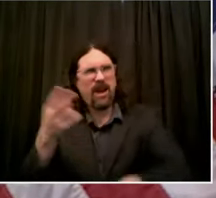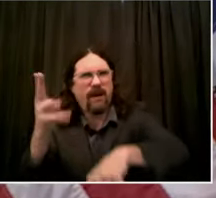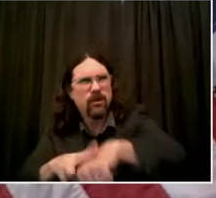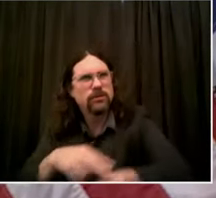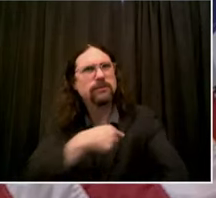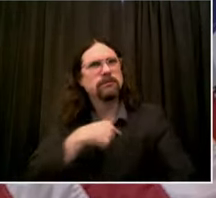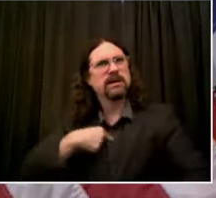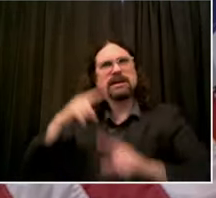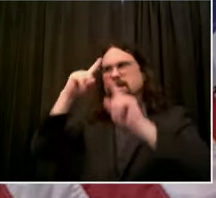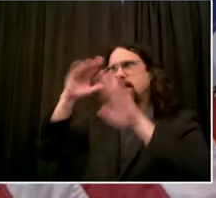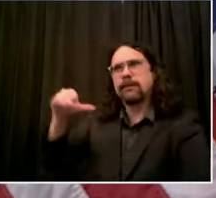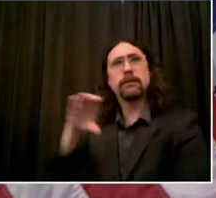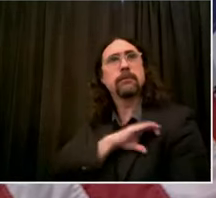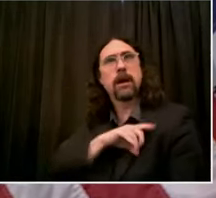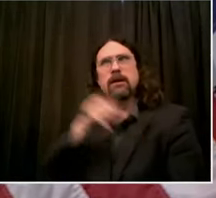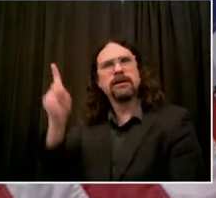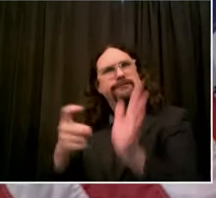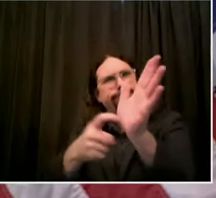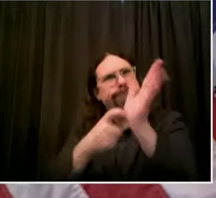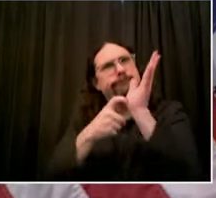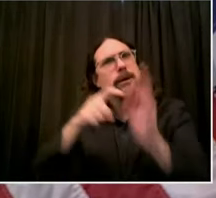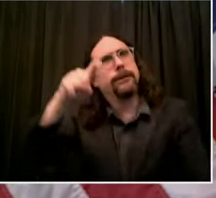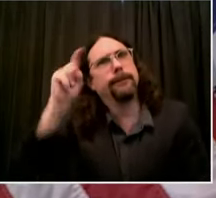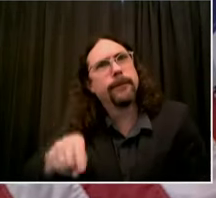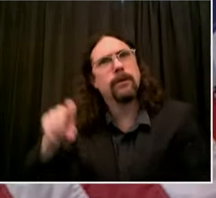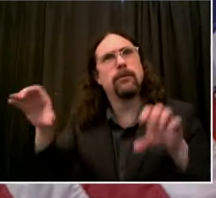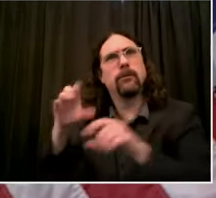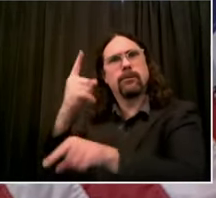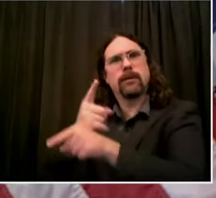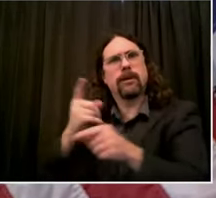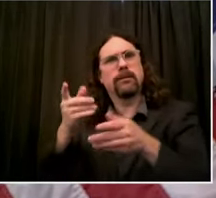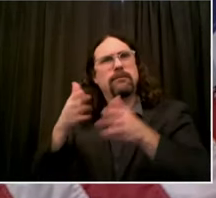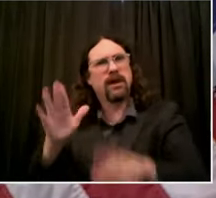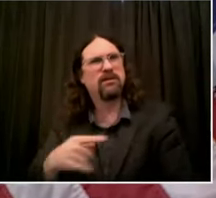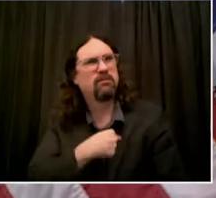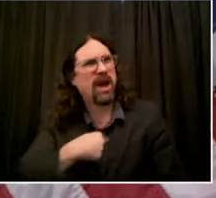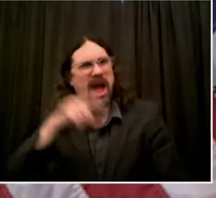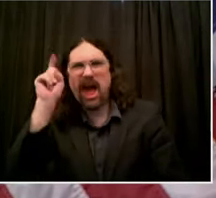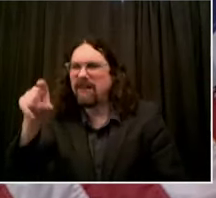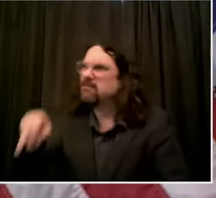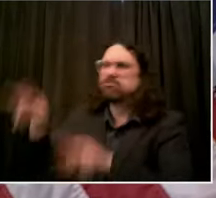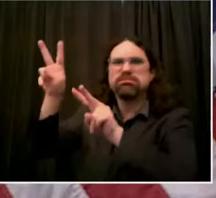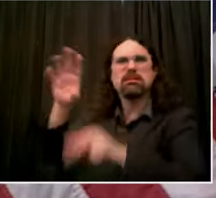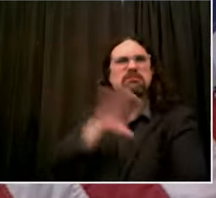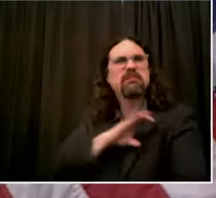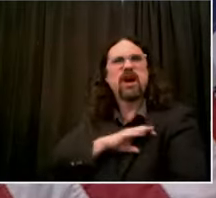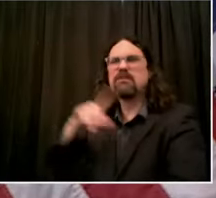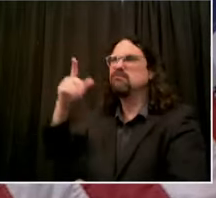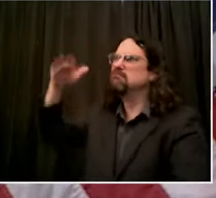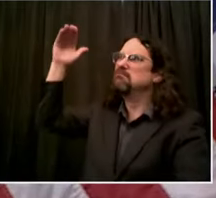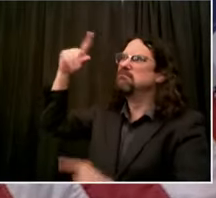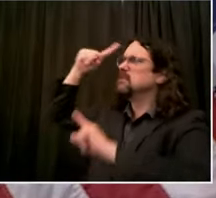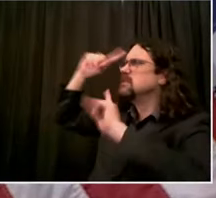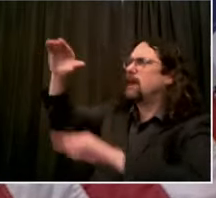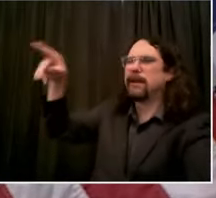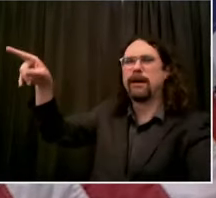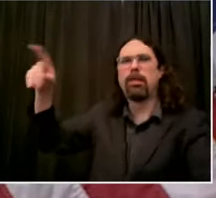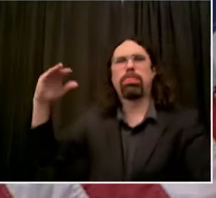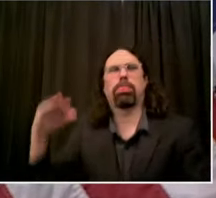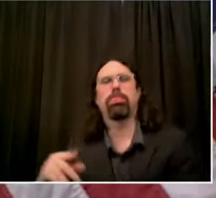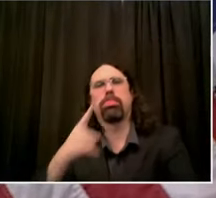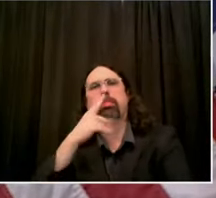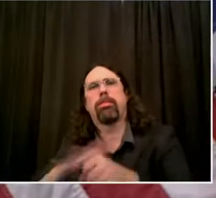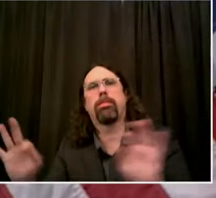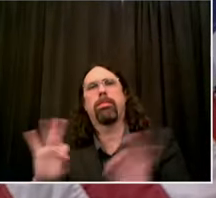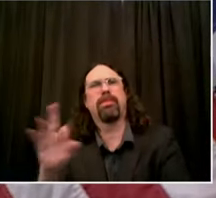lot of good last night, and I want to see that continue. So I emphasize that the standards, the rules we put in place last